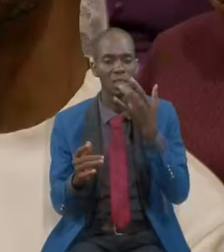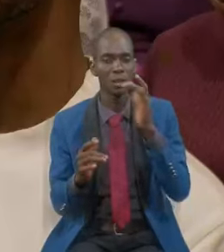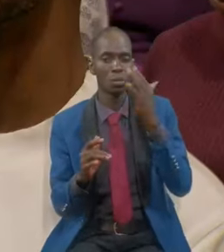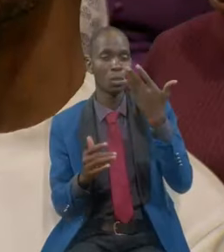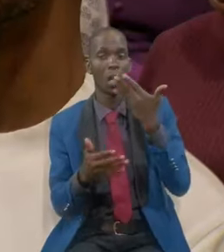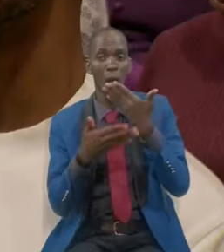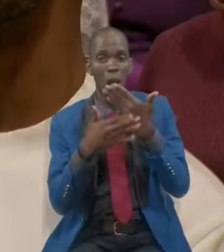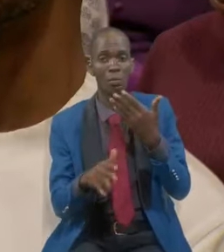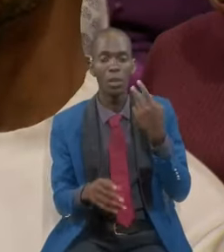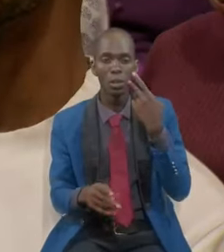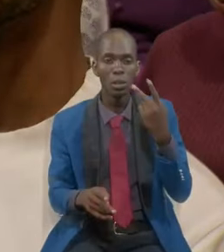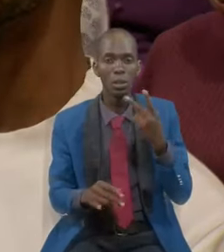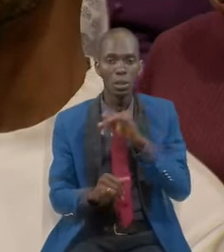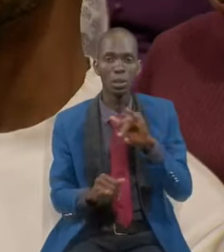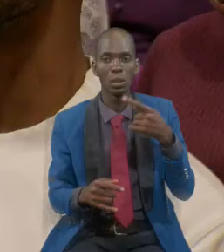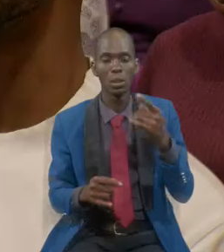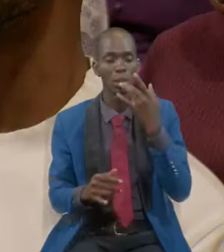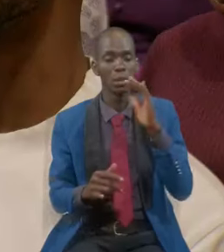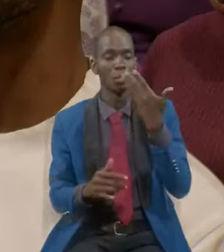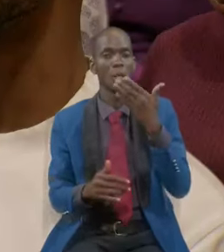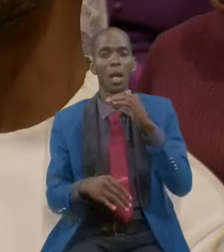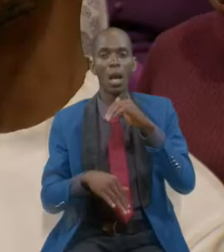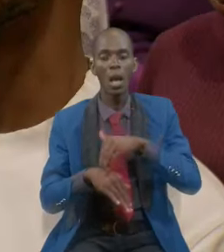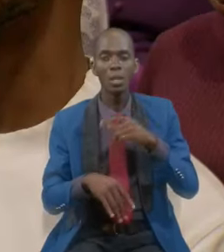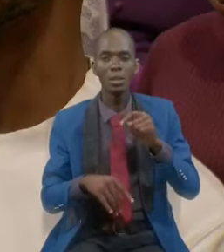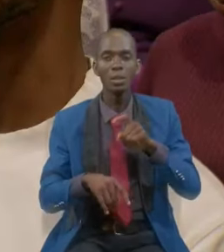the mirror, at the time of prayer,